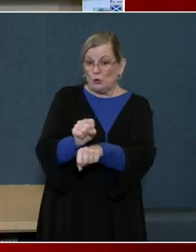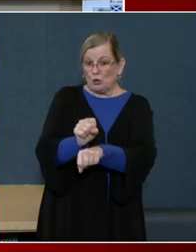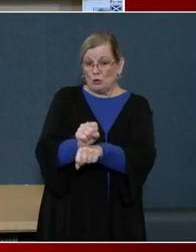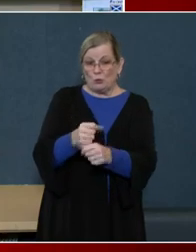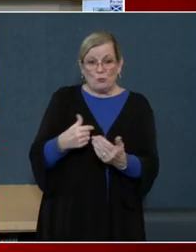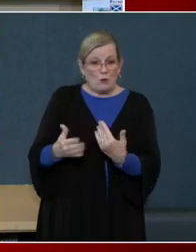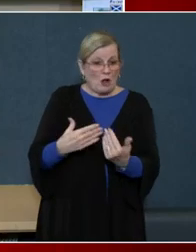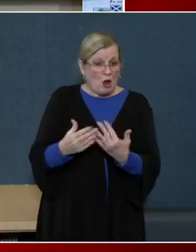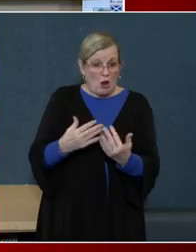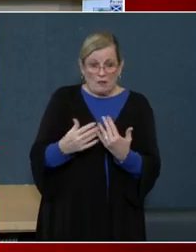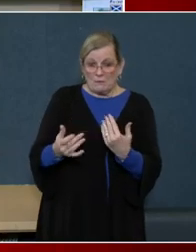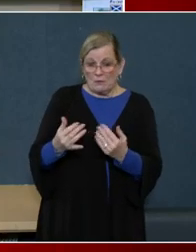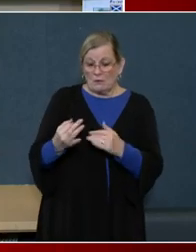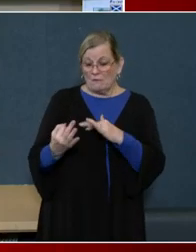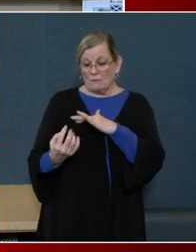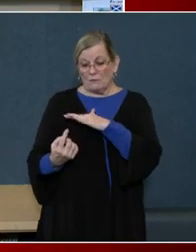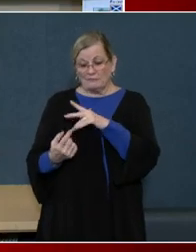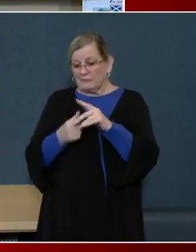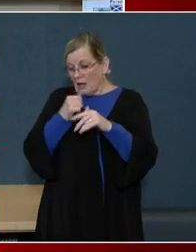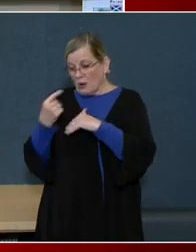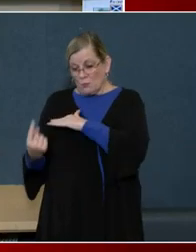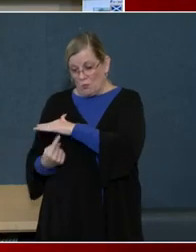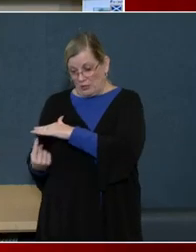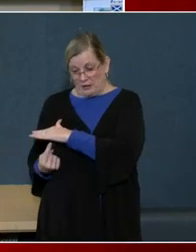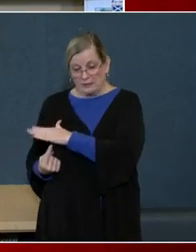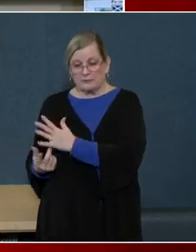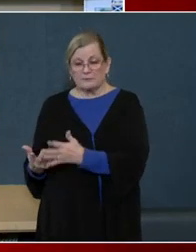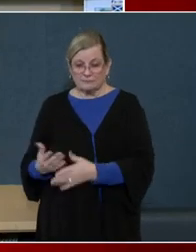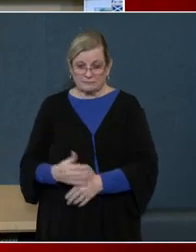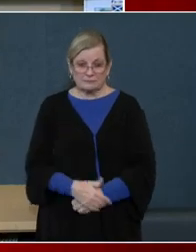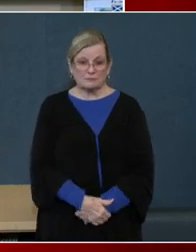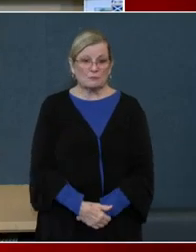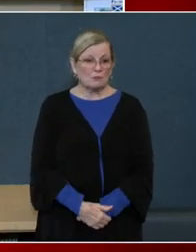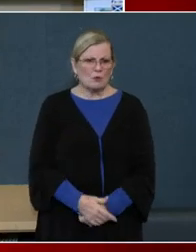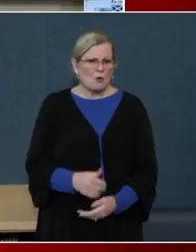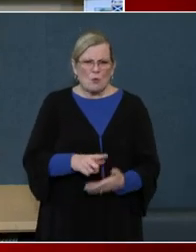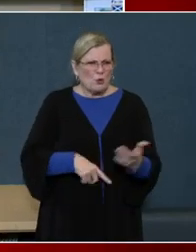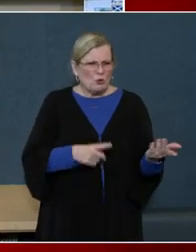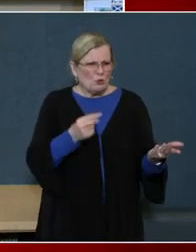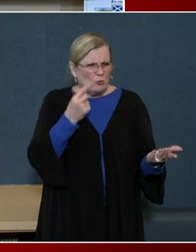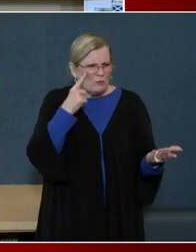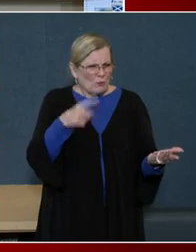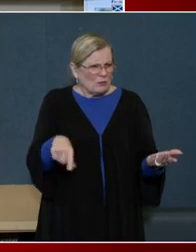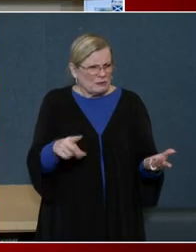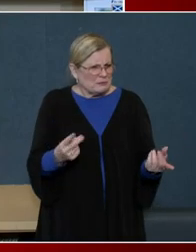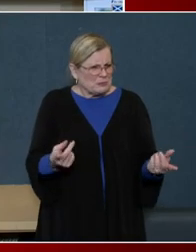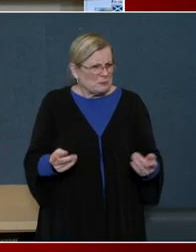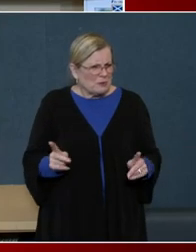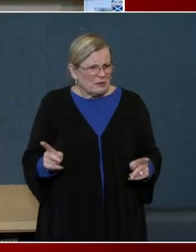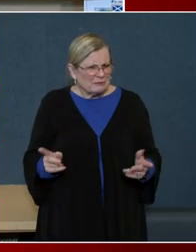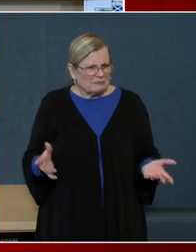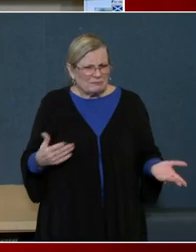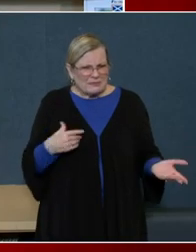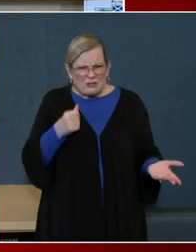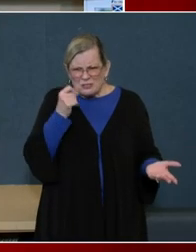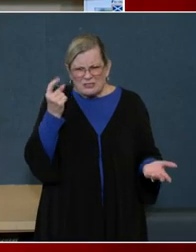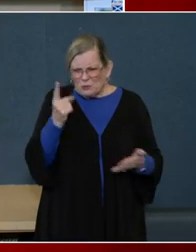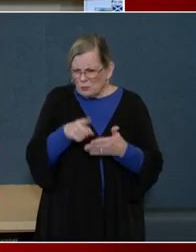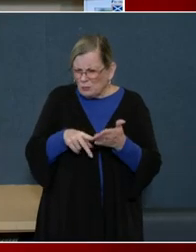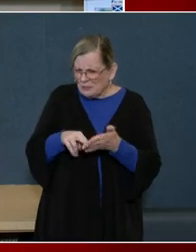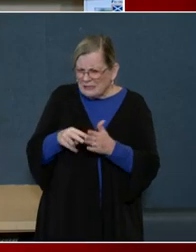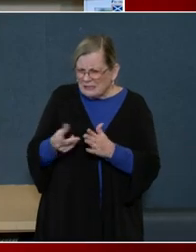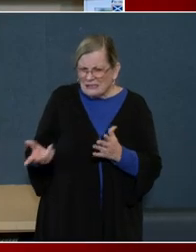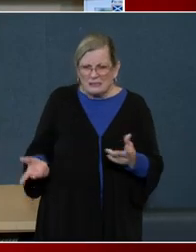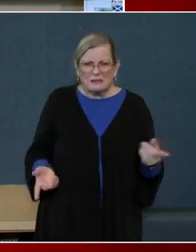health guidelines and make sure that those people are following them? I'm not sure what you mean by that. Barr, for